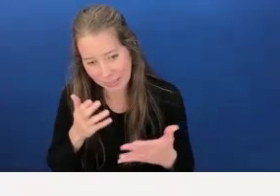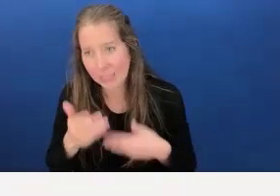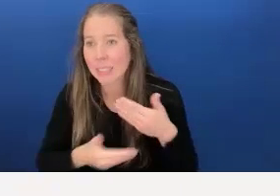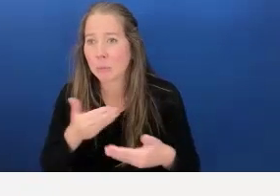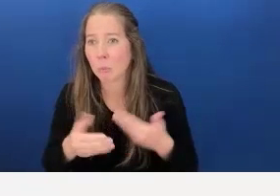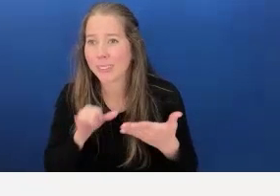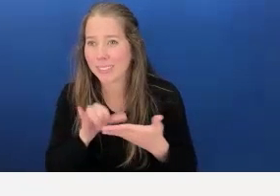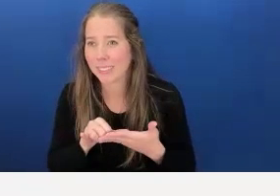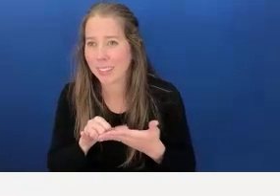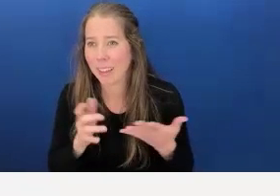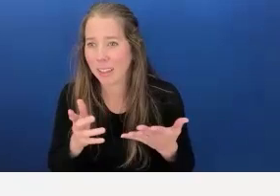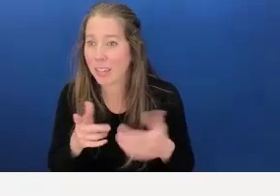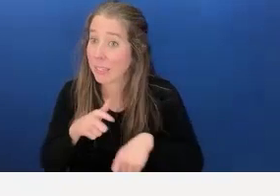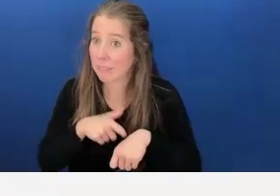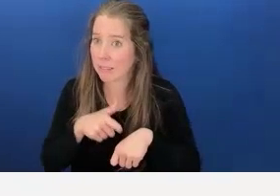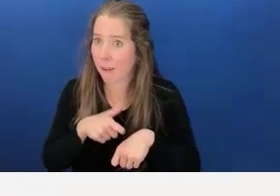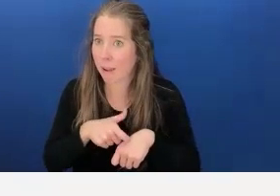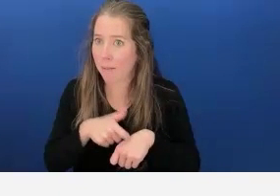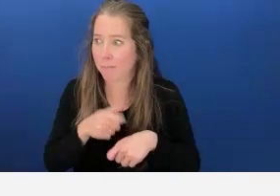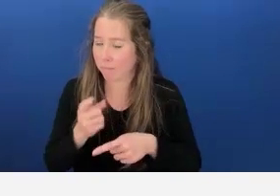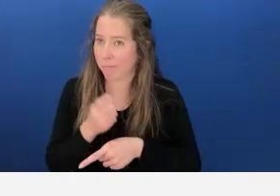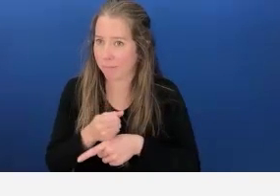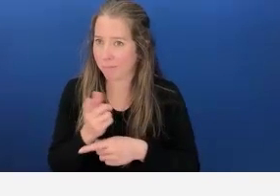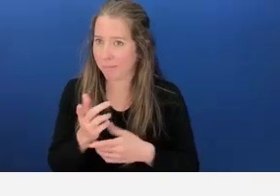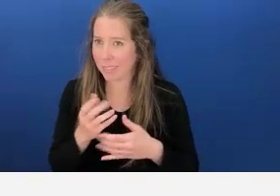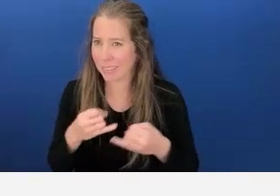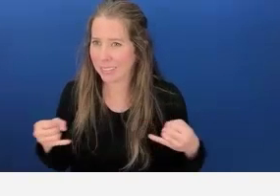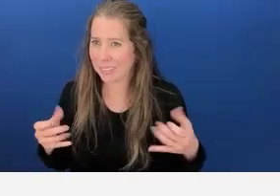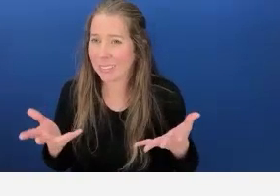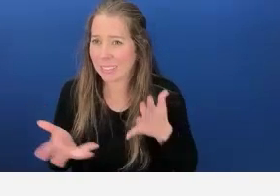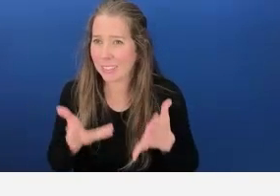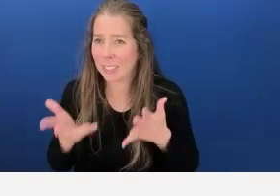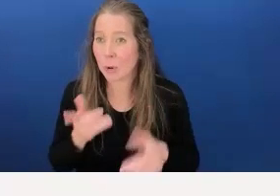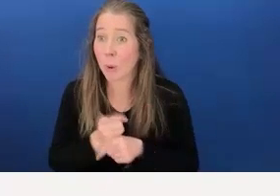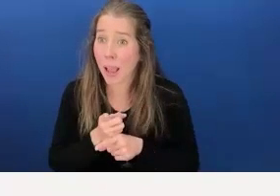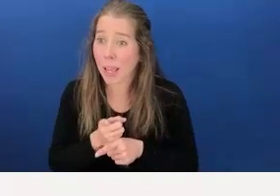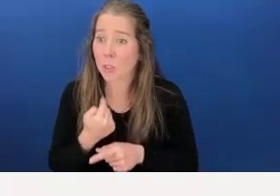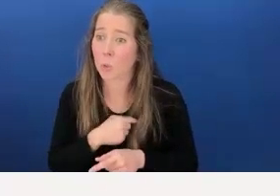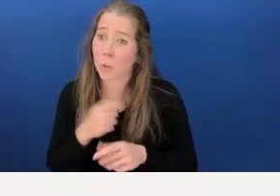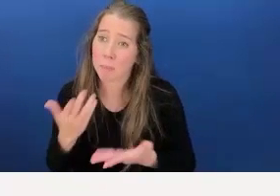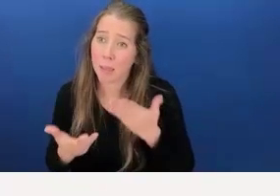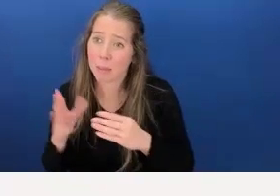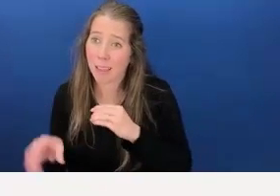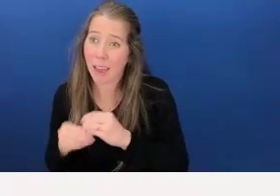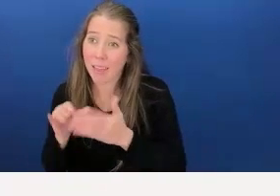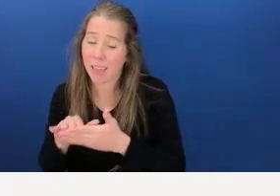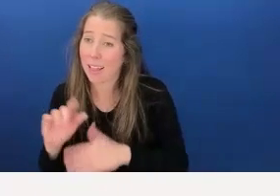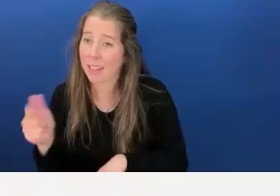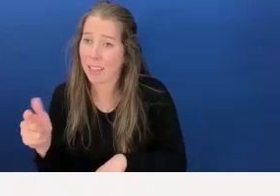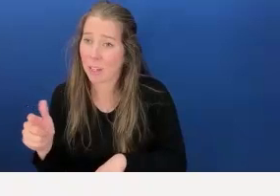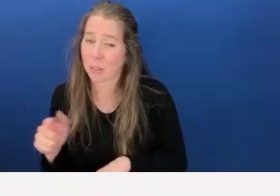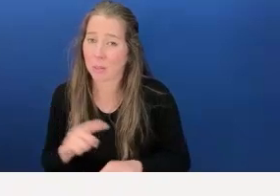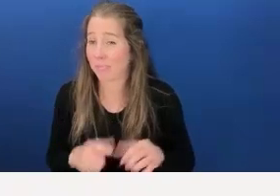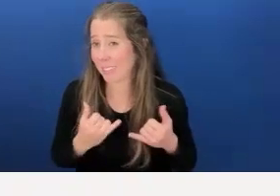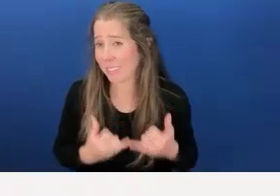process in a timely manner, right? So we can bring that on later, probably. But right